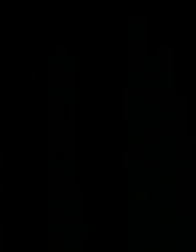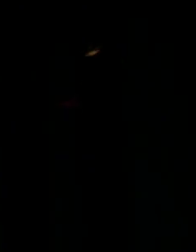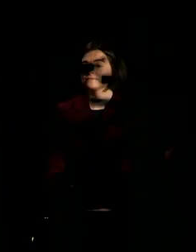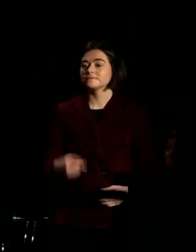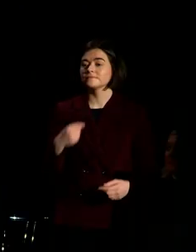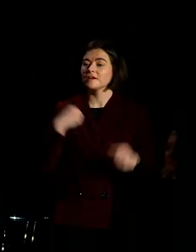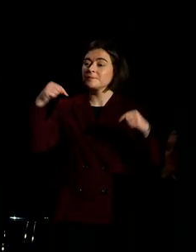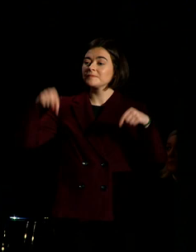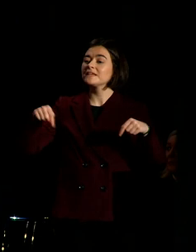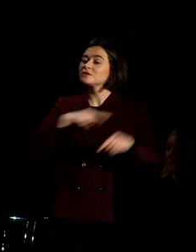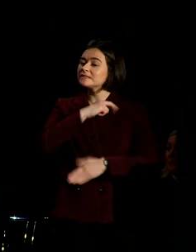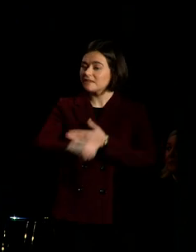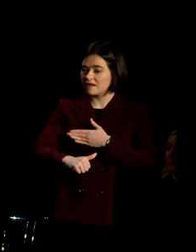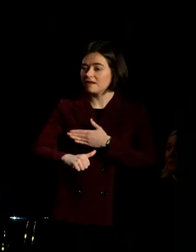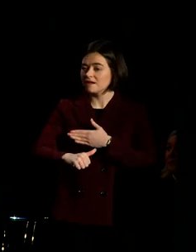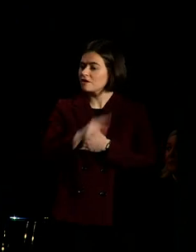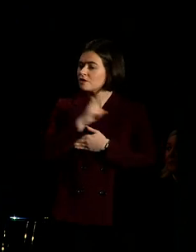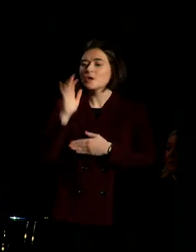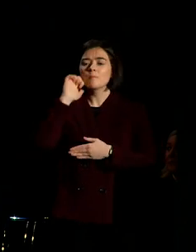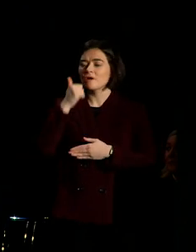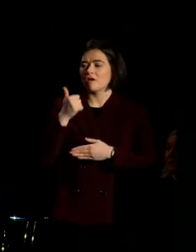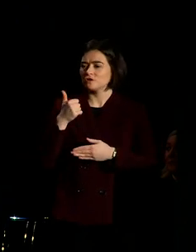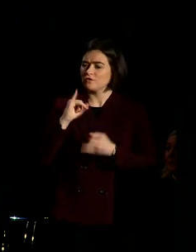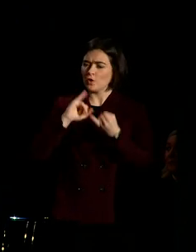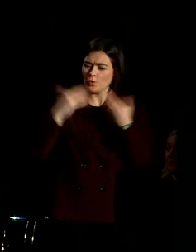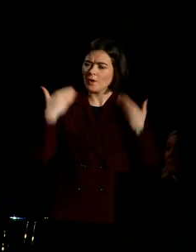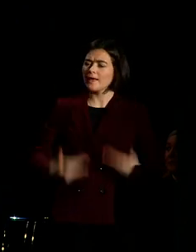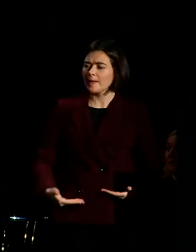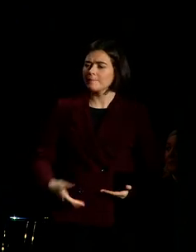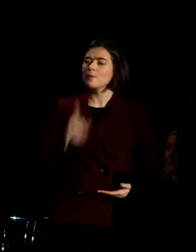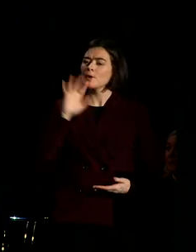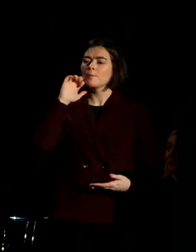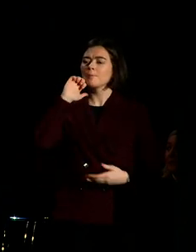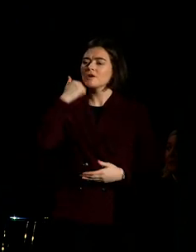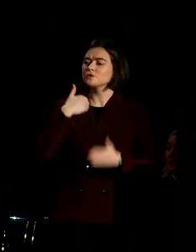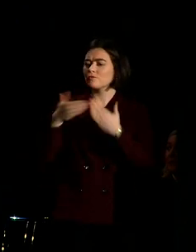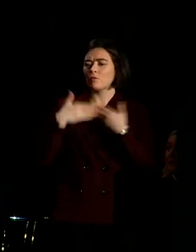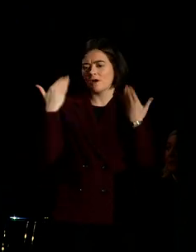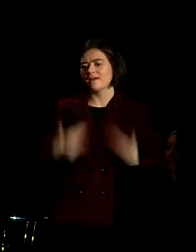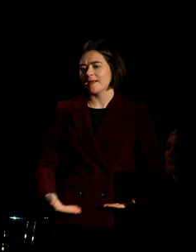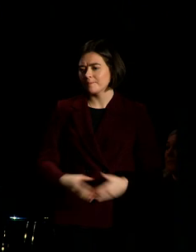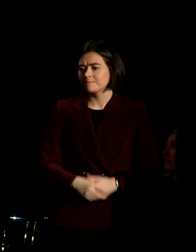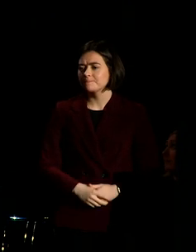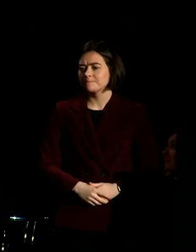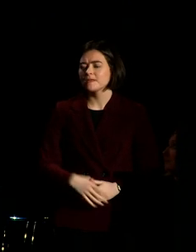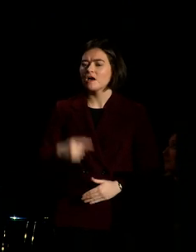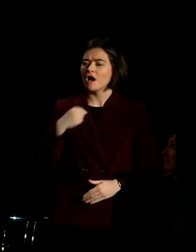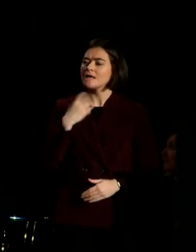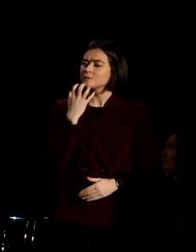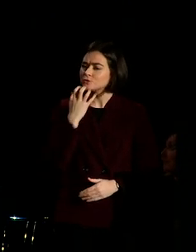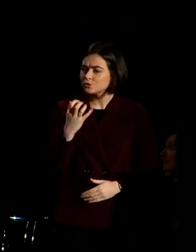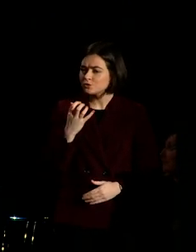I'm here today, not because who I am, but because what I am. I am a